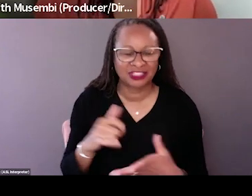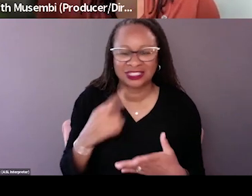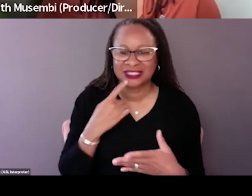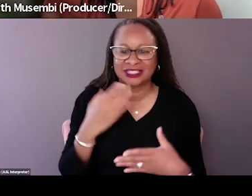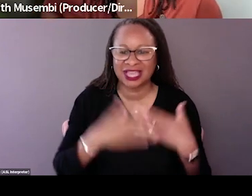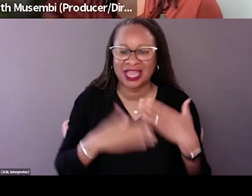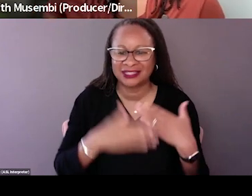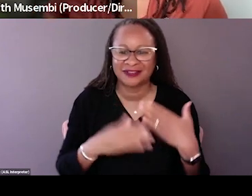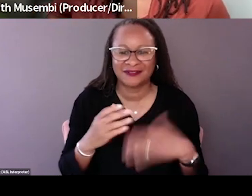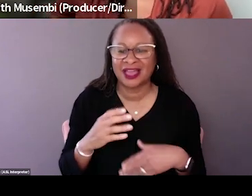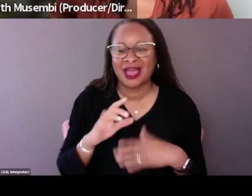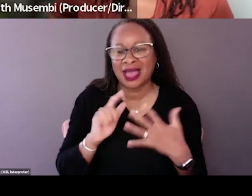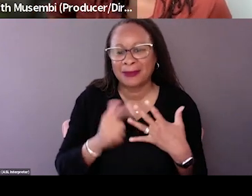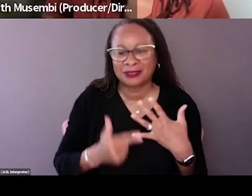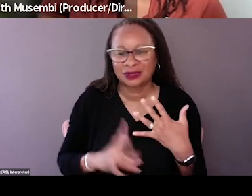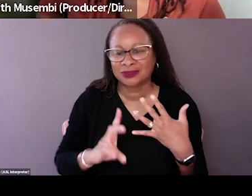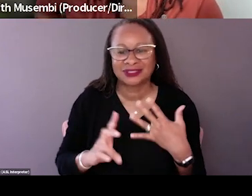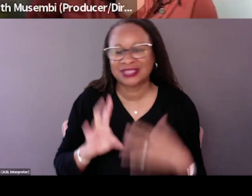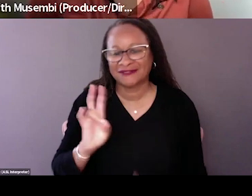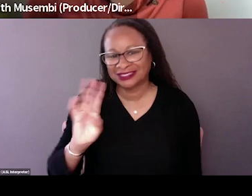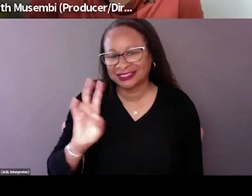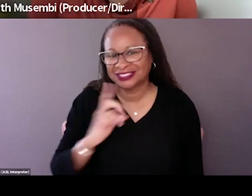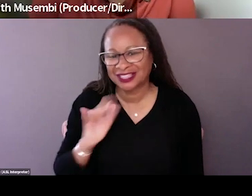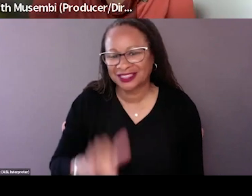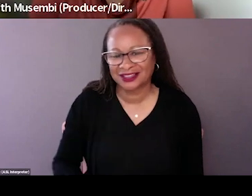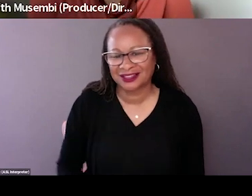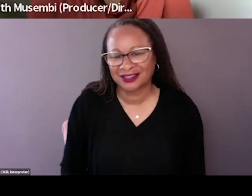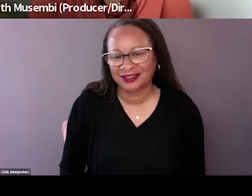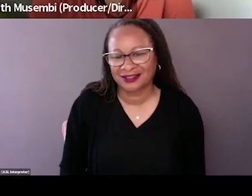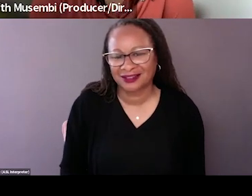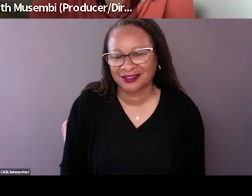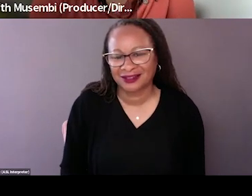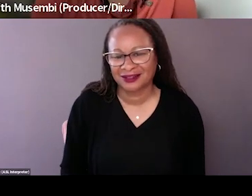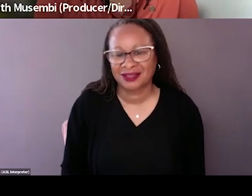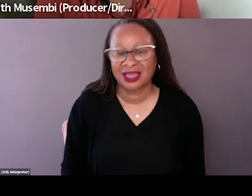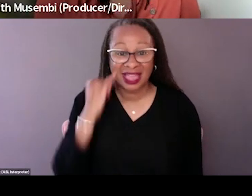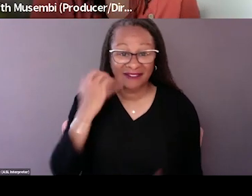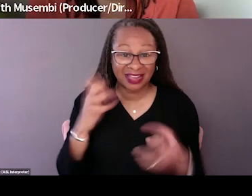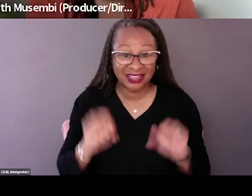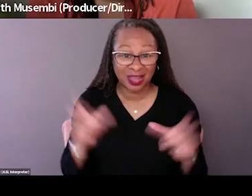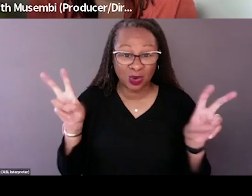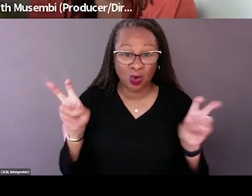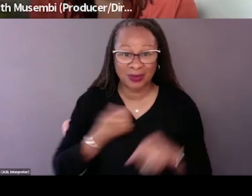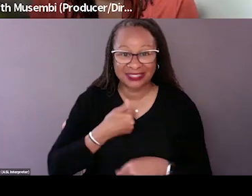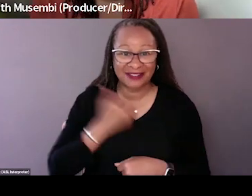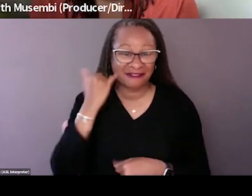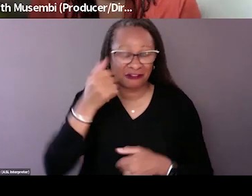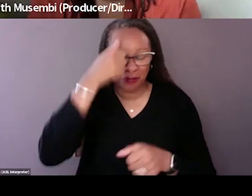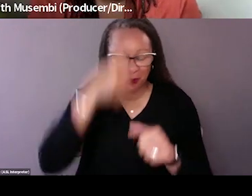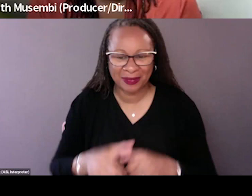time. But you say something lovely there. Yeah. I mean, if I could quote myself from that, if I can remember, it's